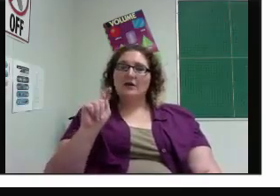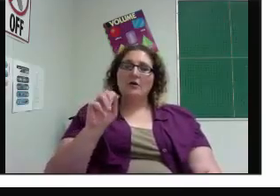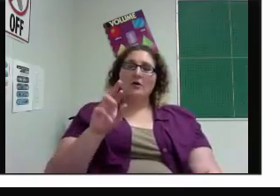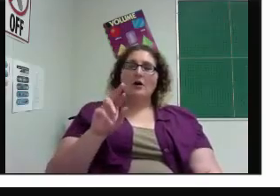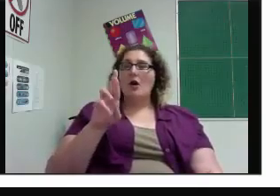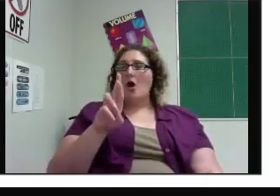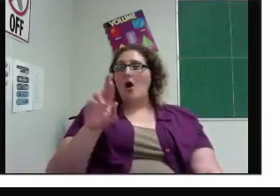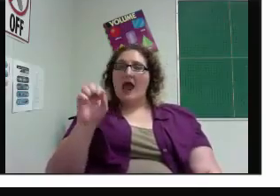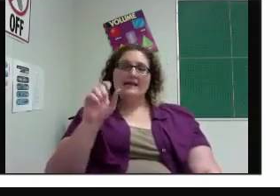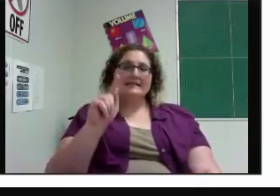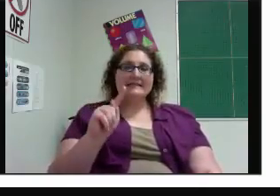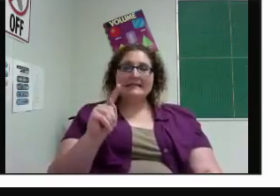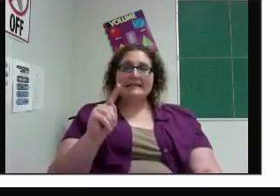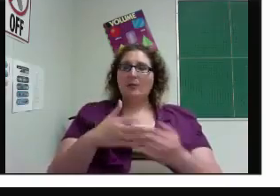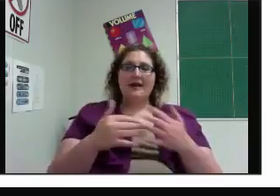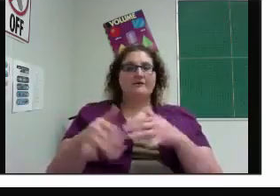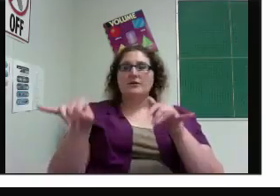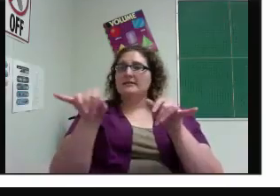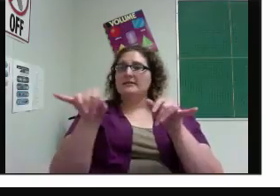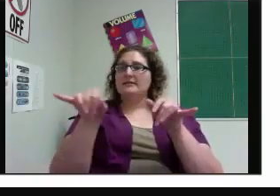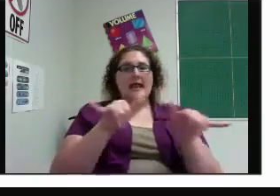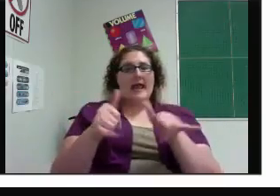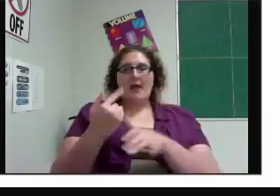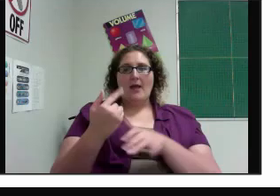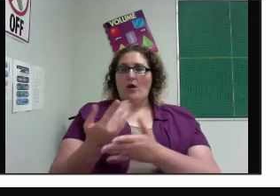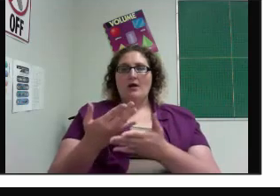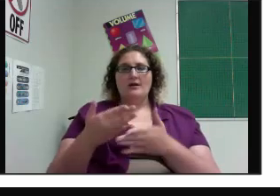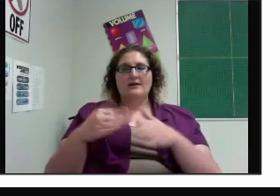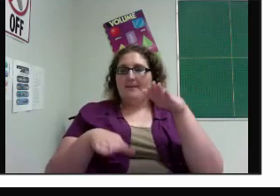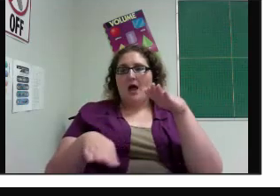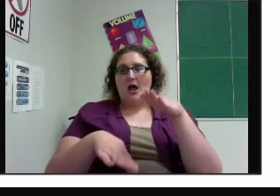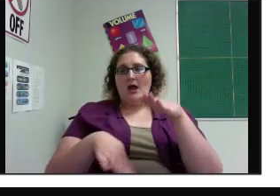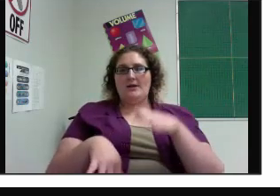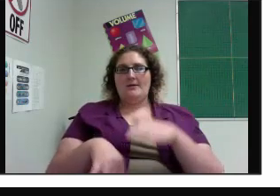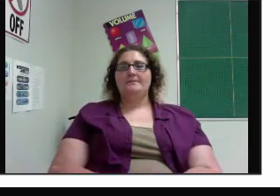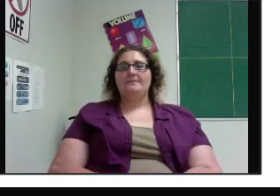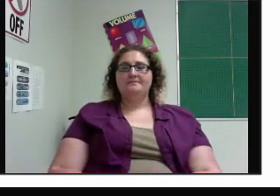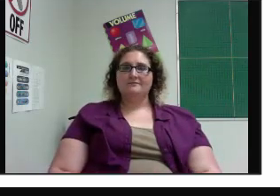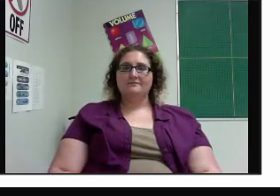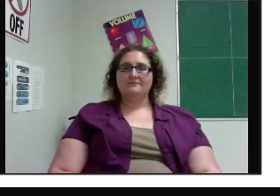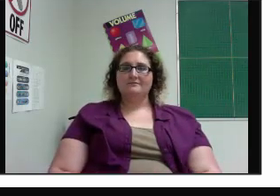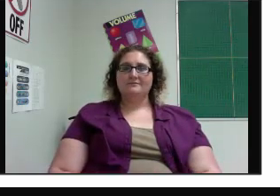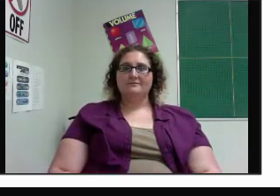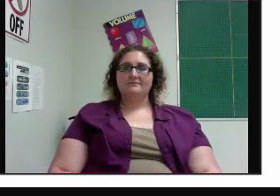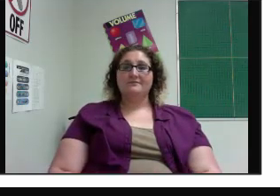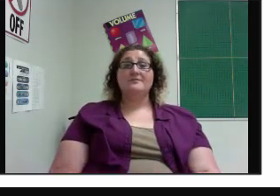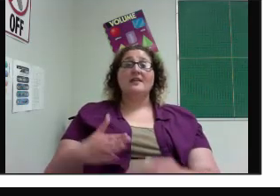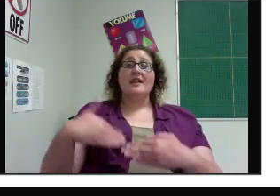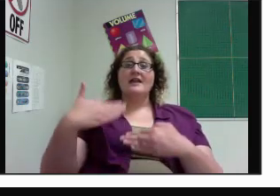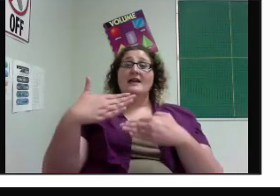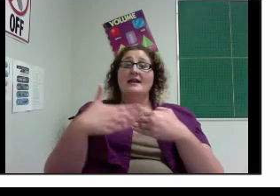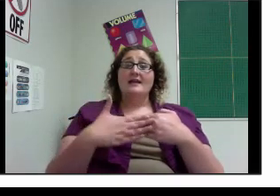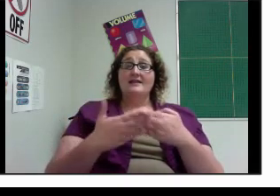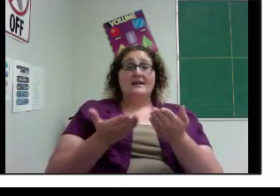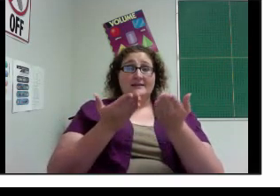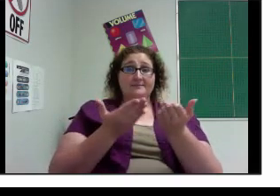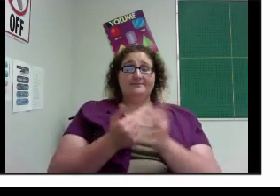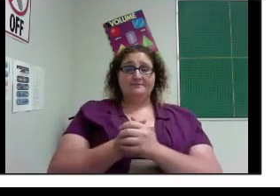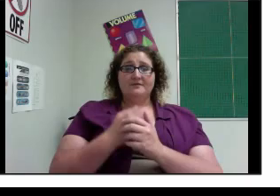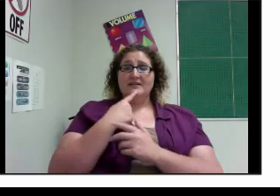or you may have called it QRT or RST. Those are all talking about the same plane. It's the